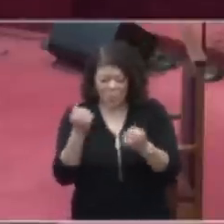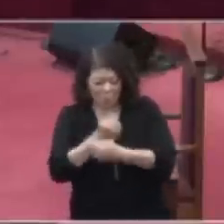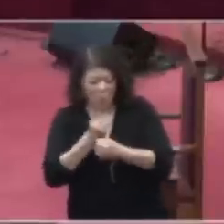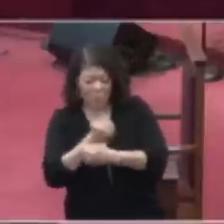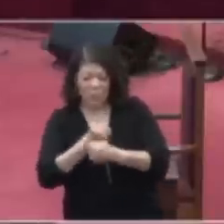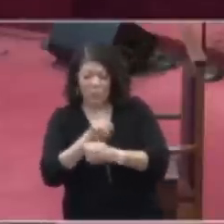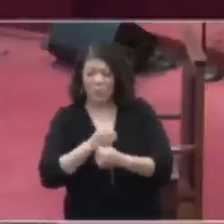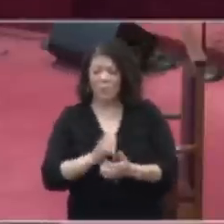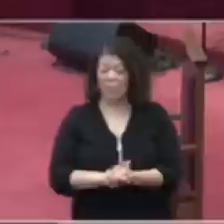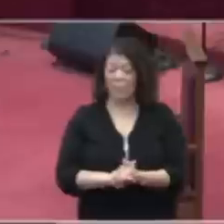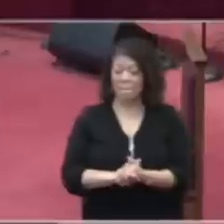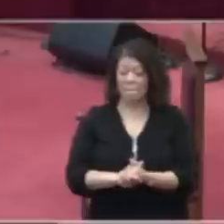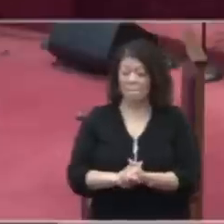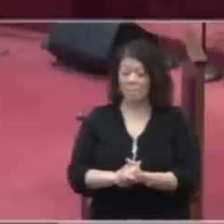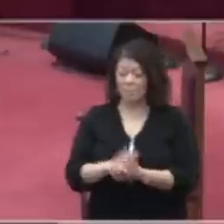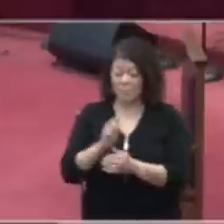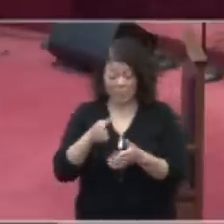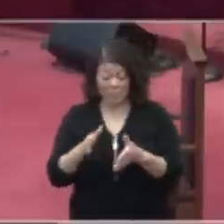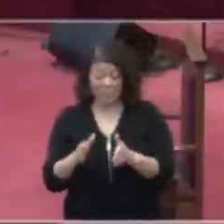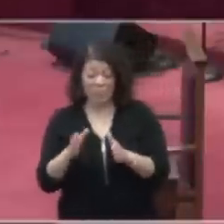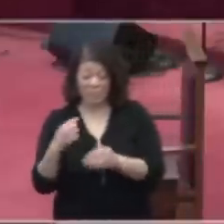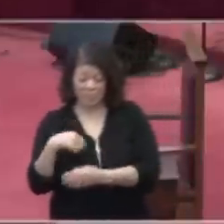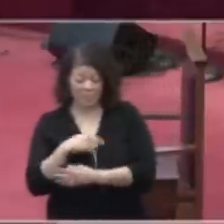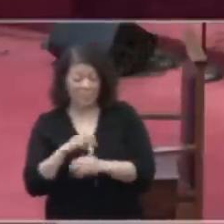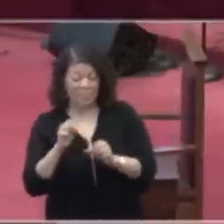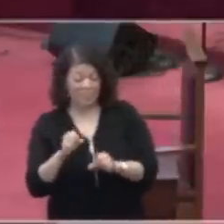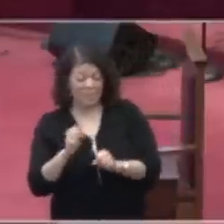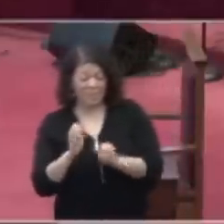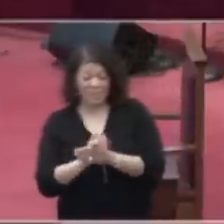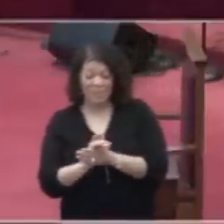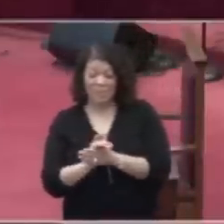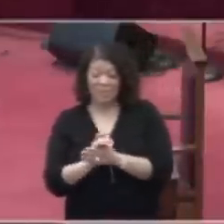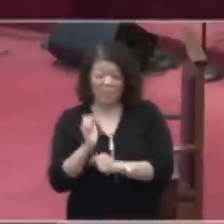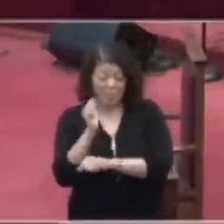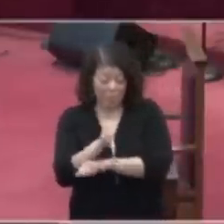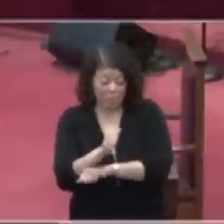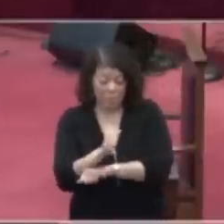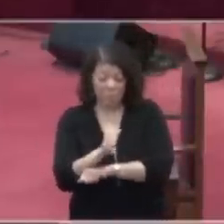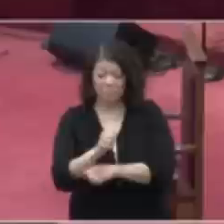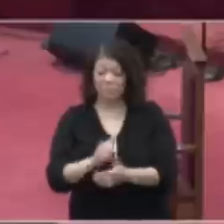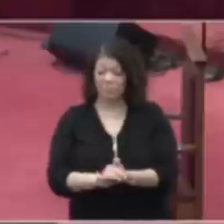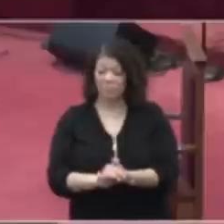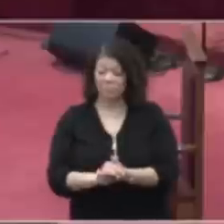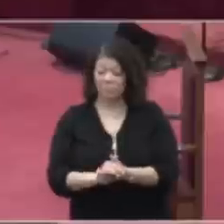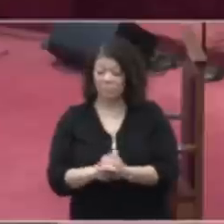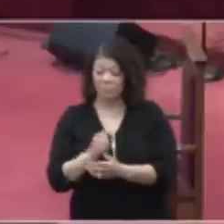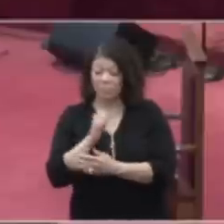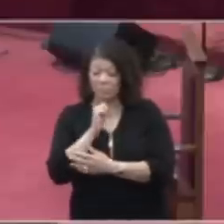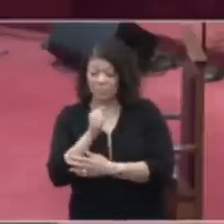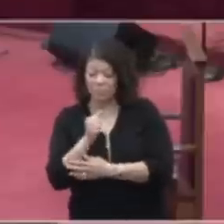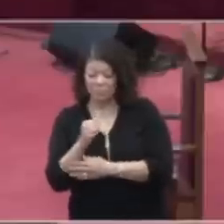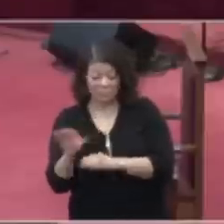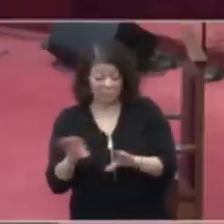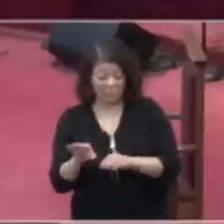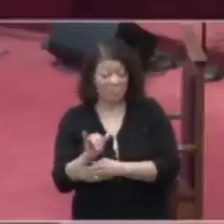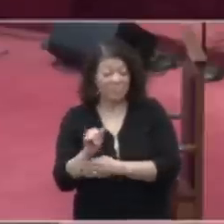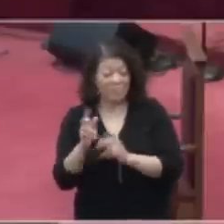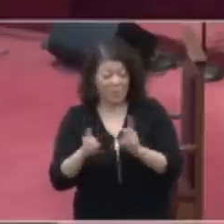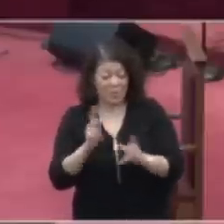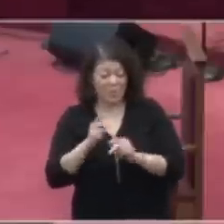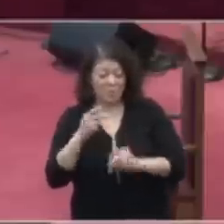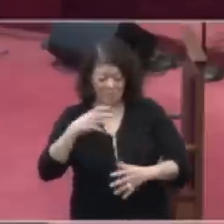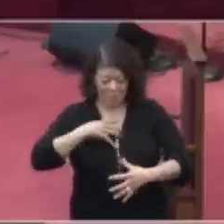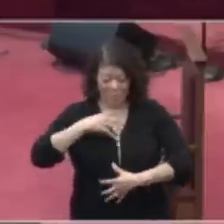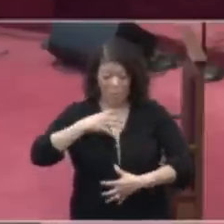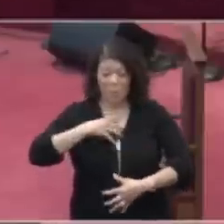so one of the ways that we mitigate against that is to not just be people who critique the culture, but because we are the